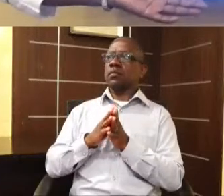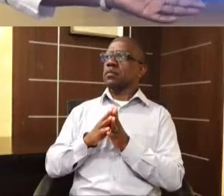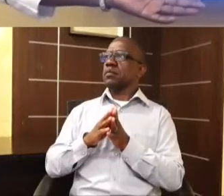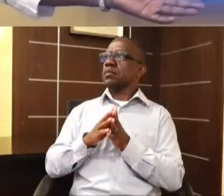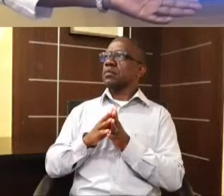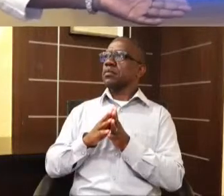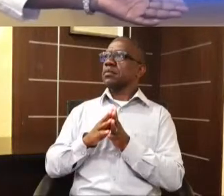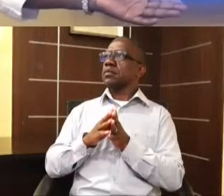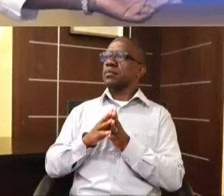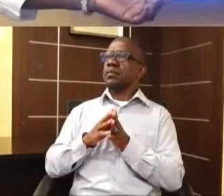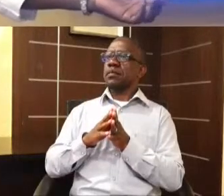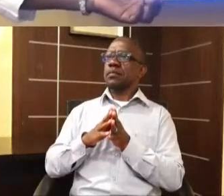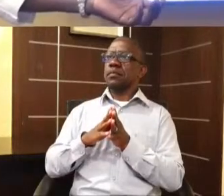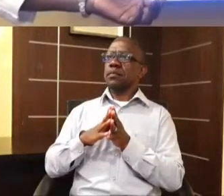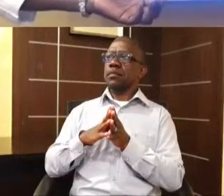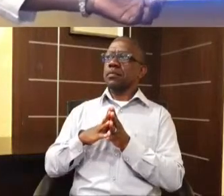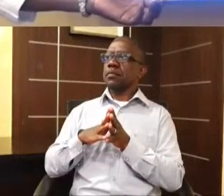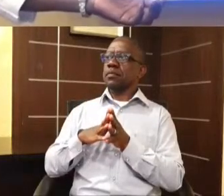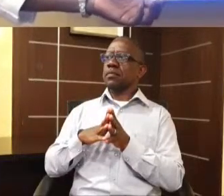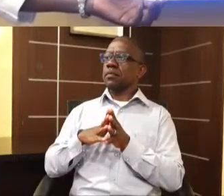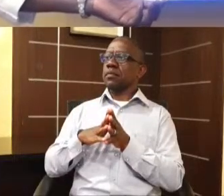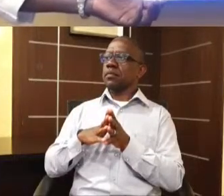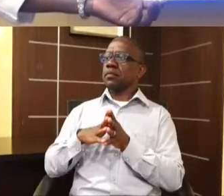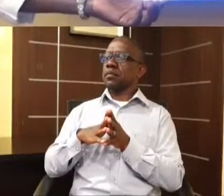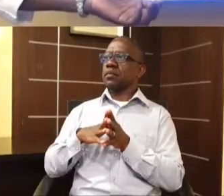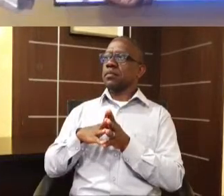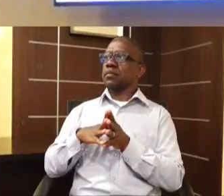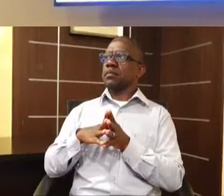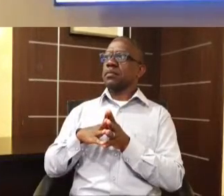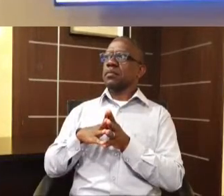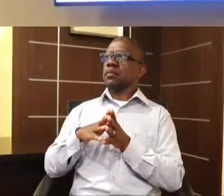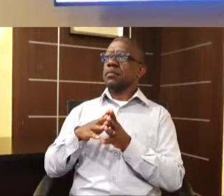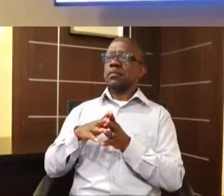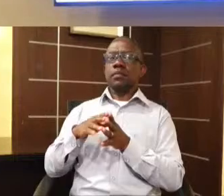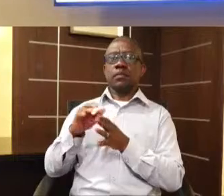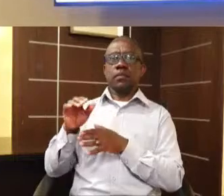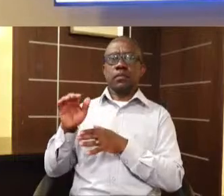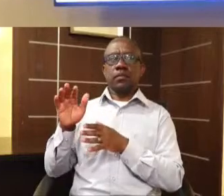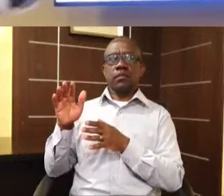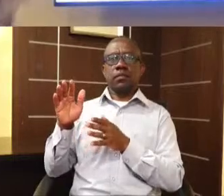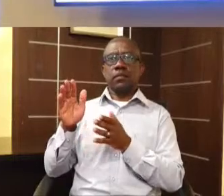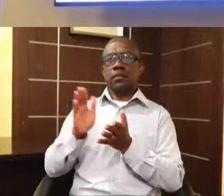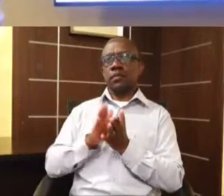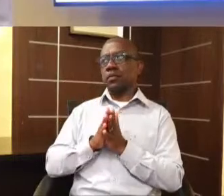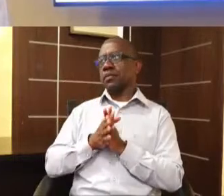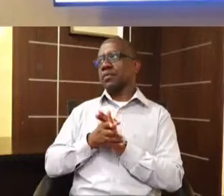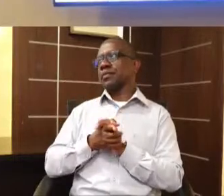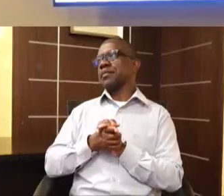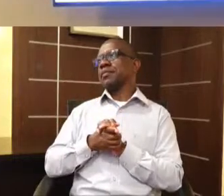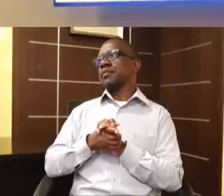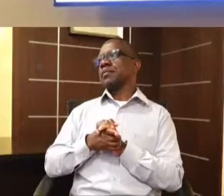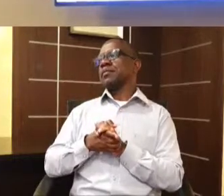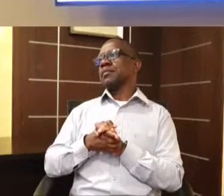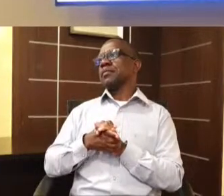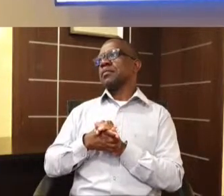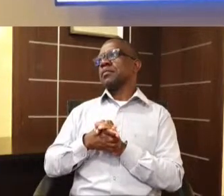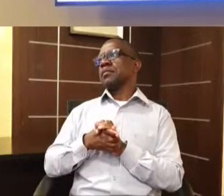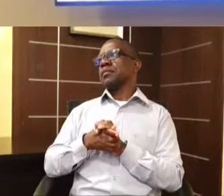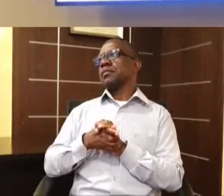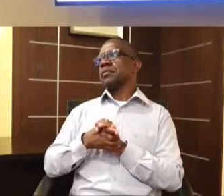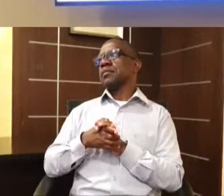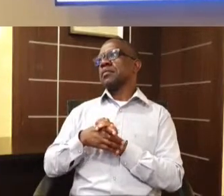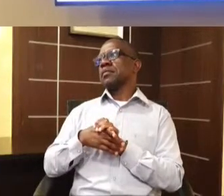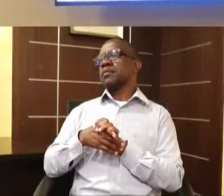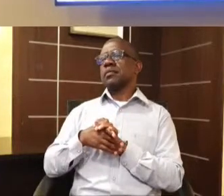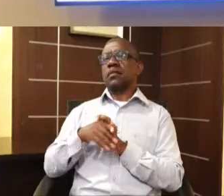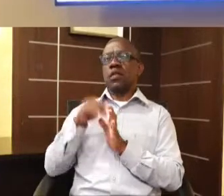Then, who is second? For male before. Okay. For male before? Yes. Because